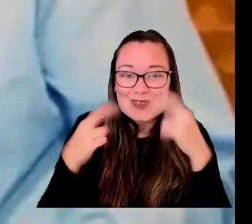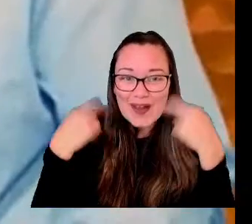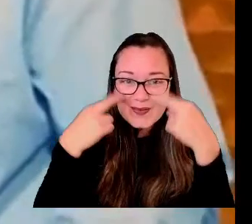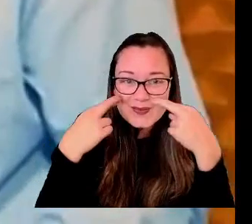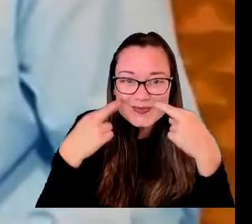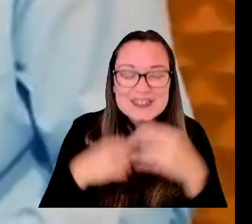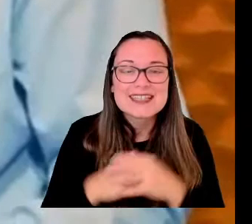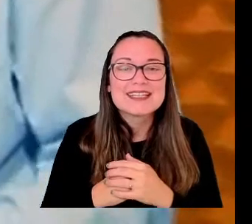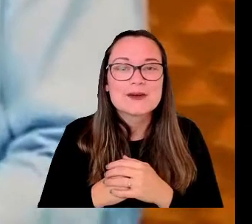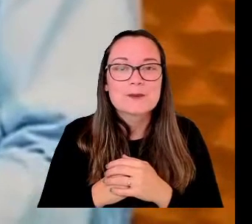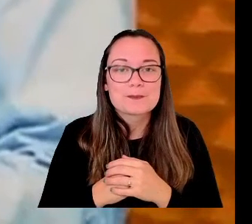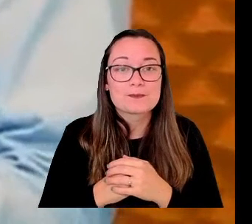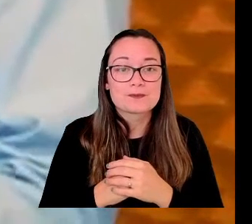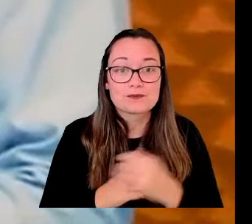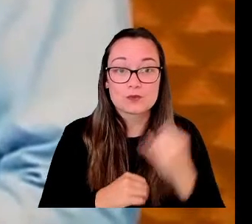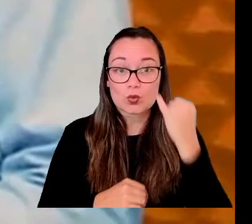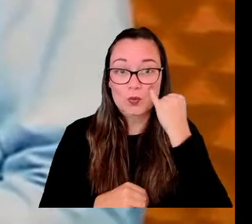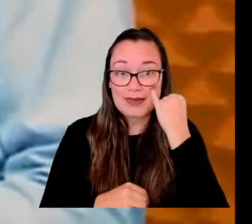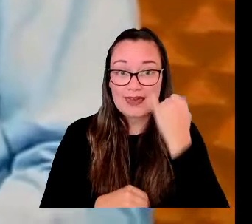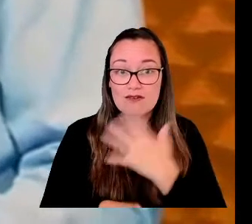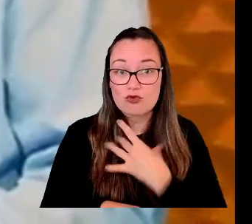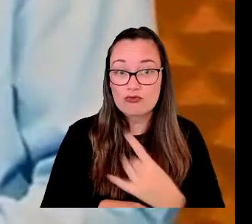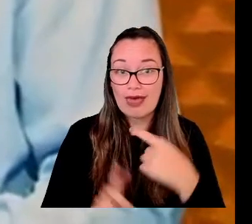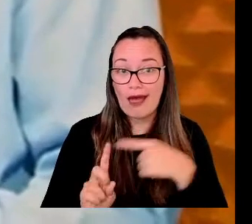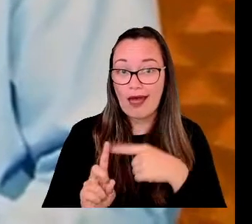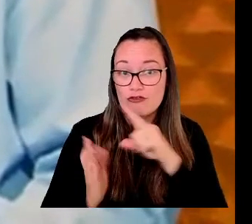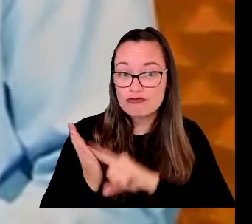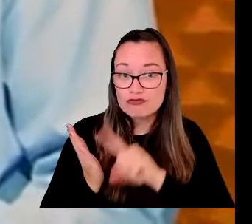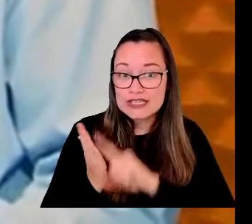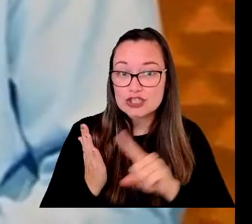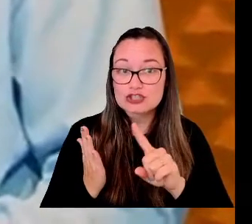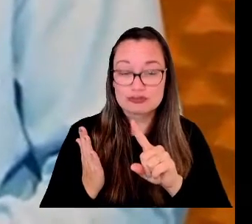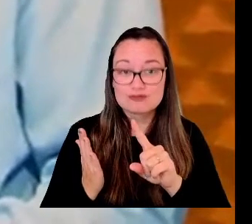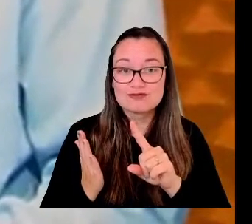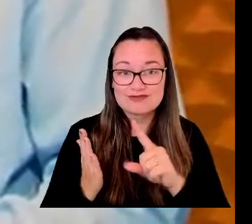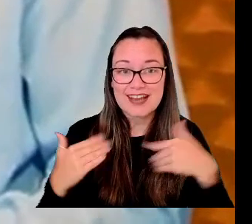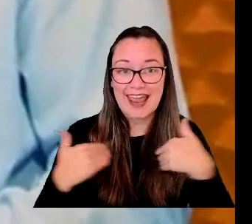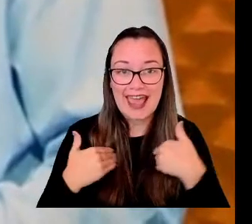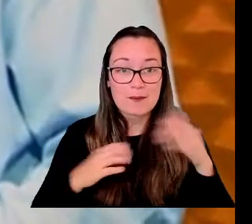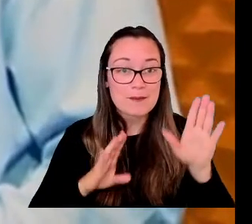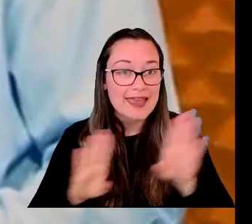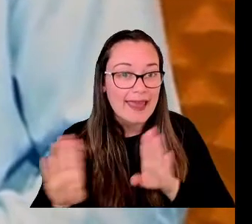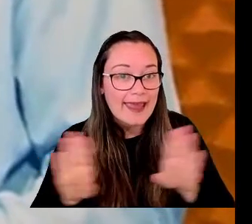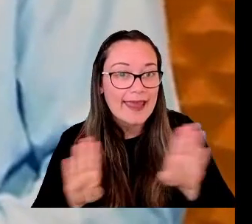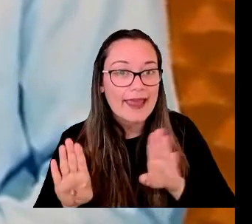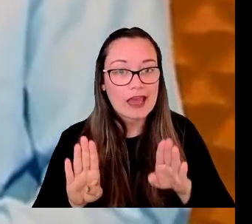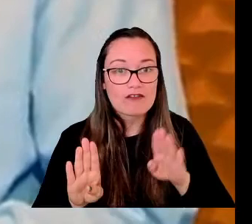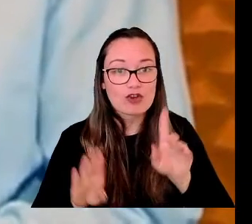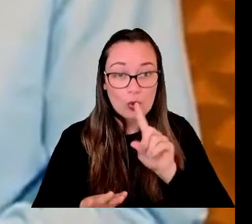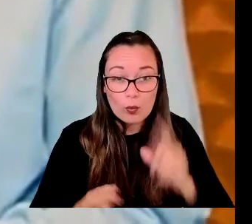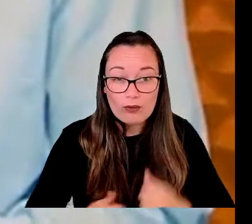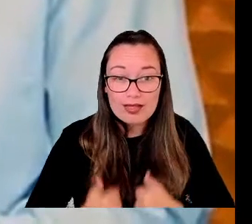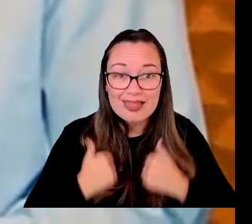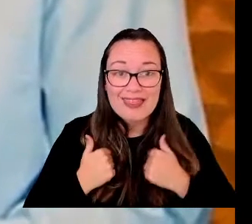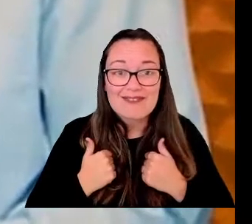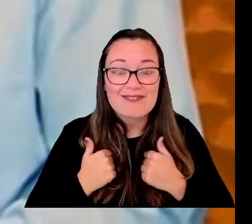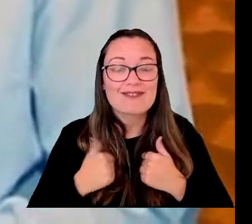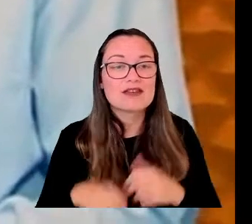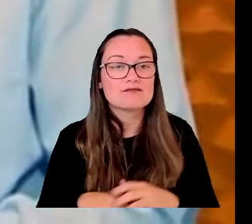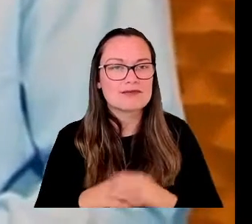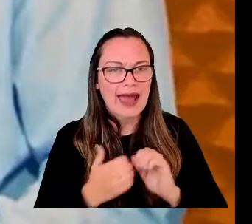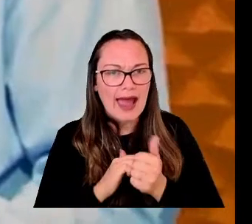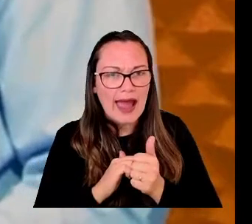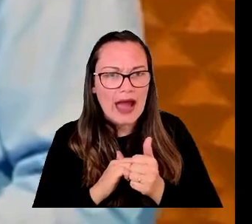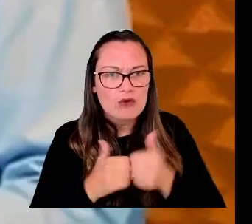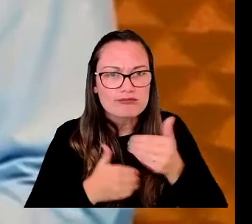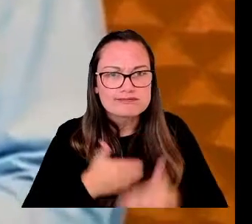you like working with animals, if you like researching animal behavior, animal habitats, how do they function, what